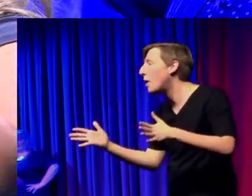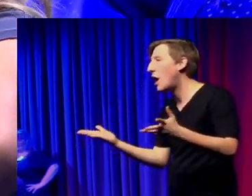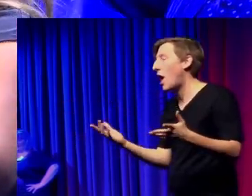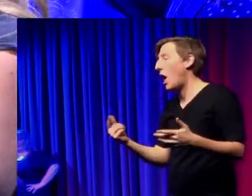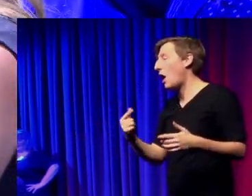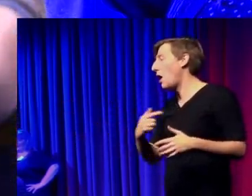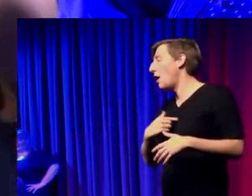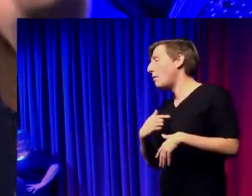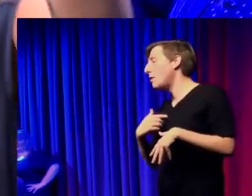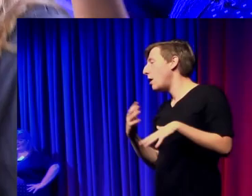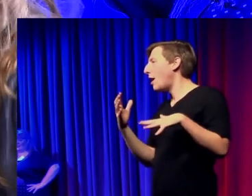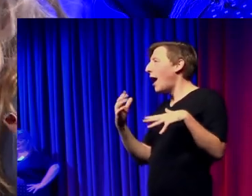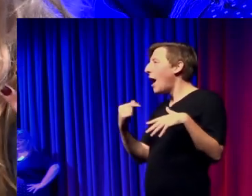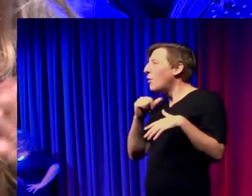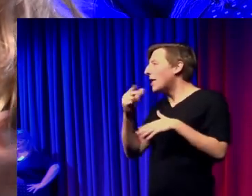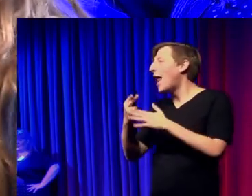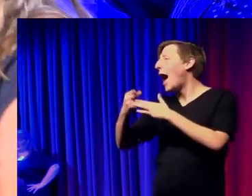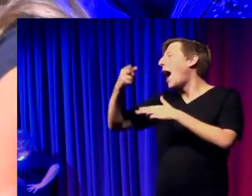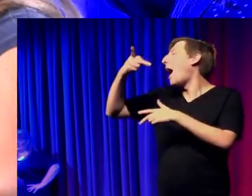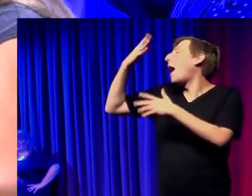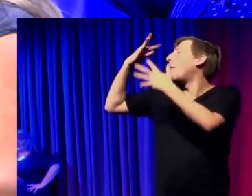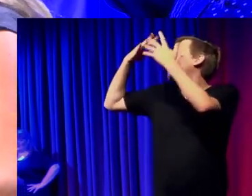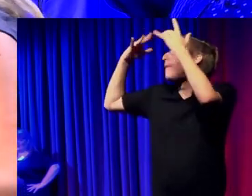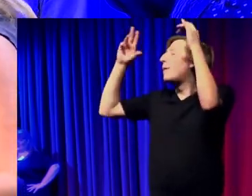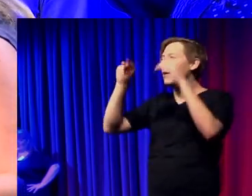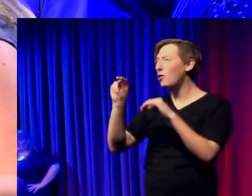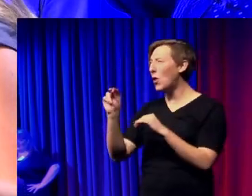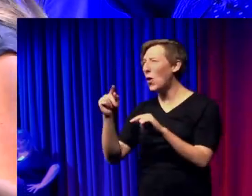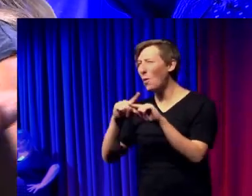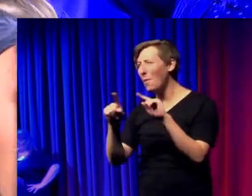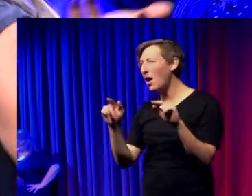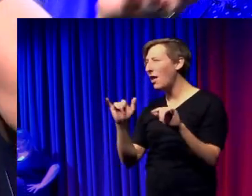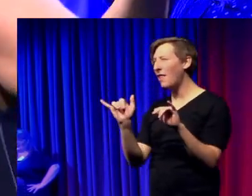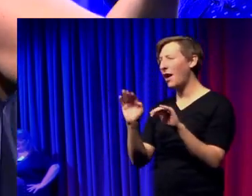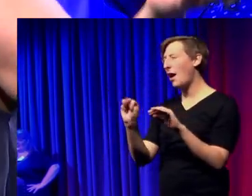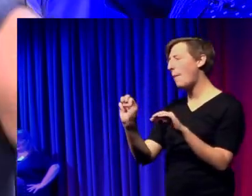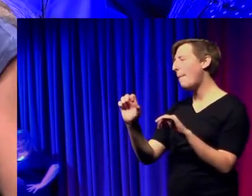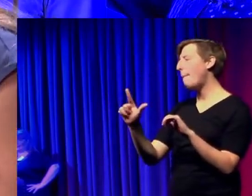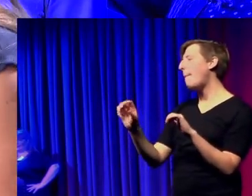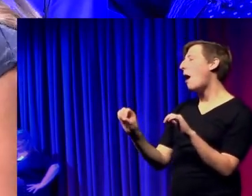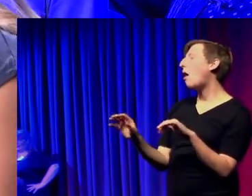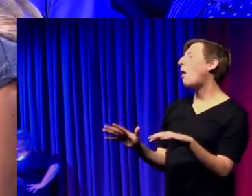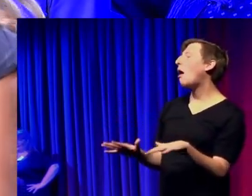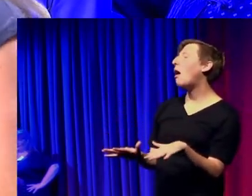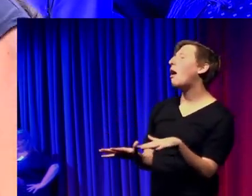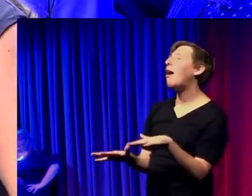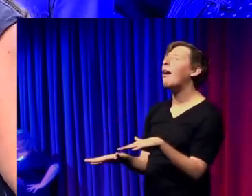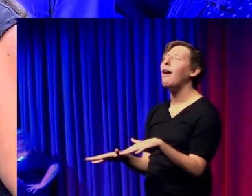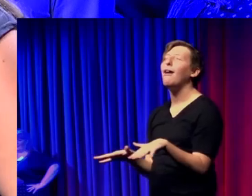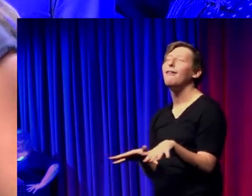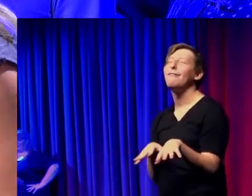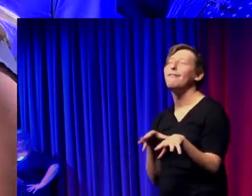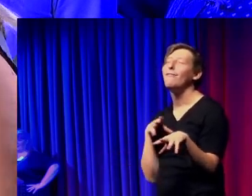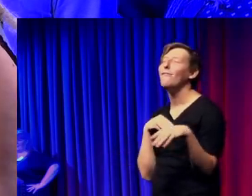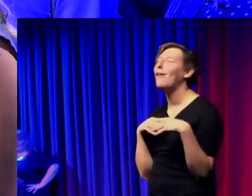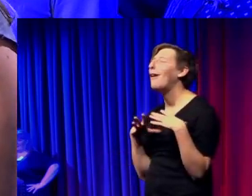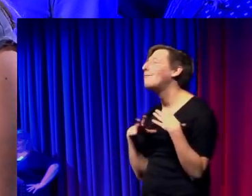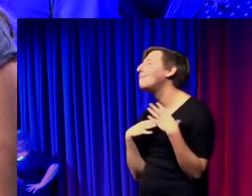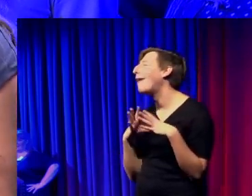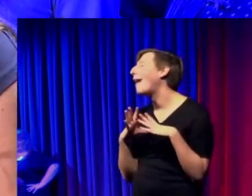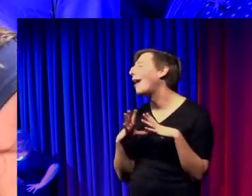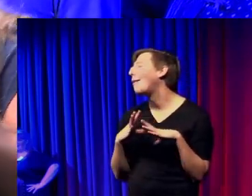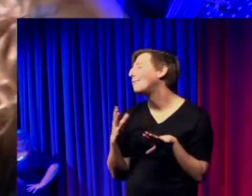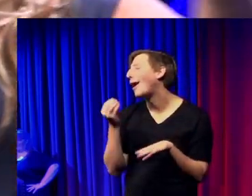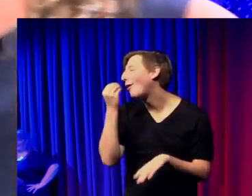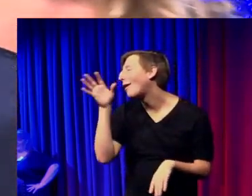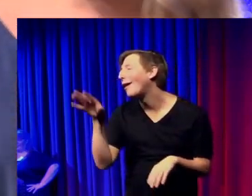just, it wasn't like, I wasn't high still, but I was just at that like really mellow zone where like anything could happen and I'm feeling different. And